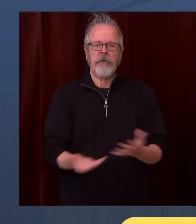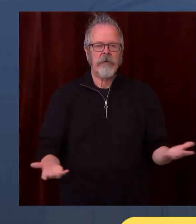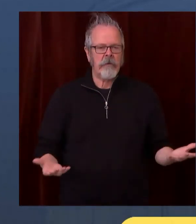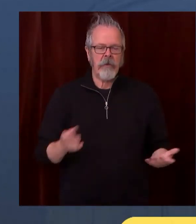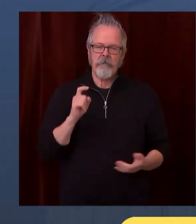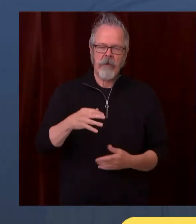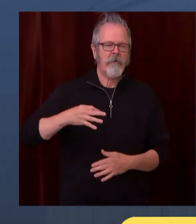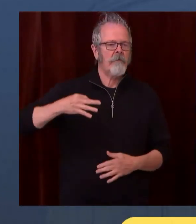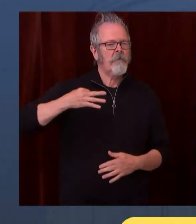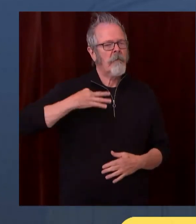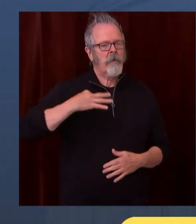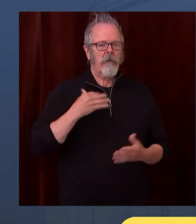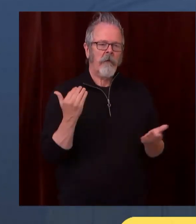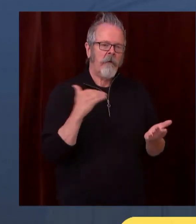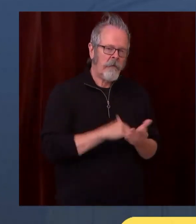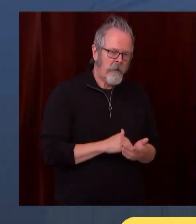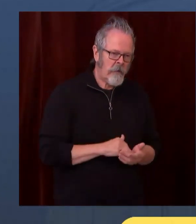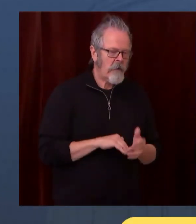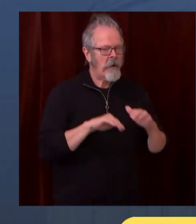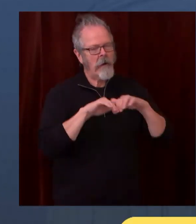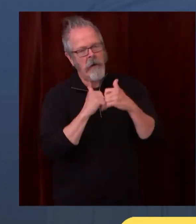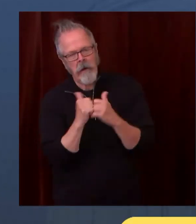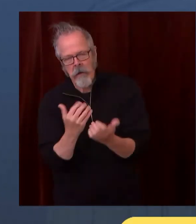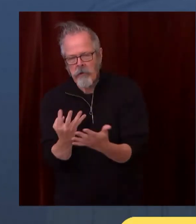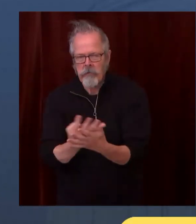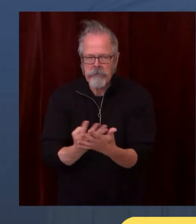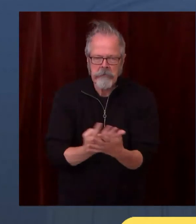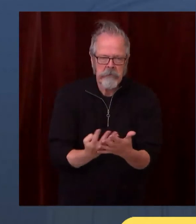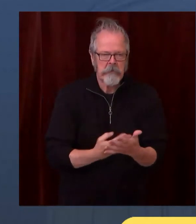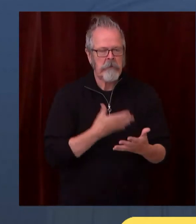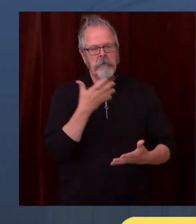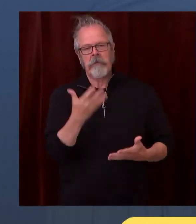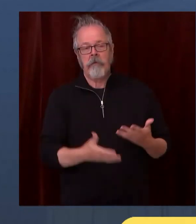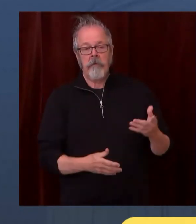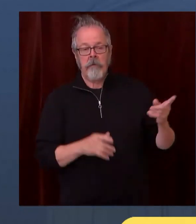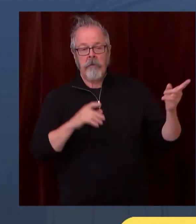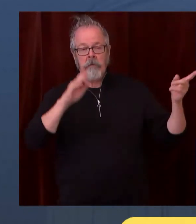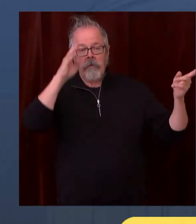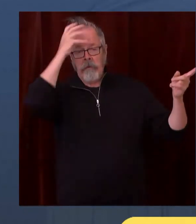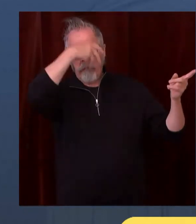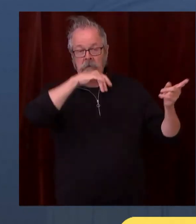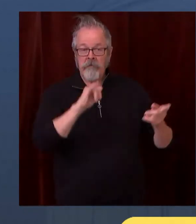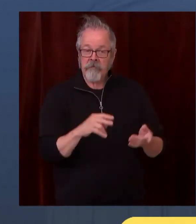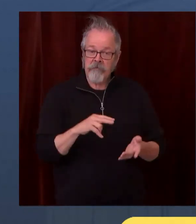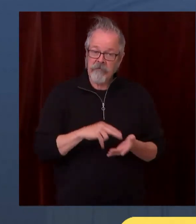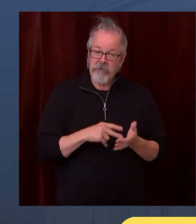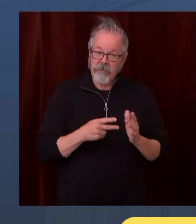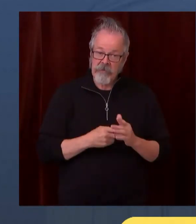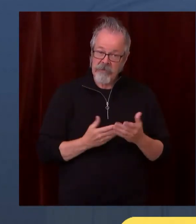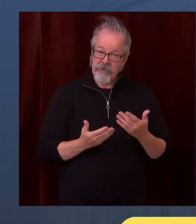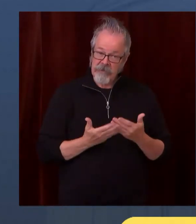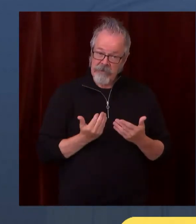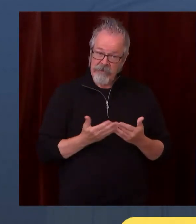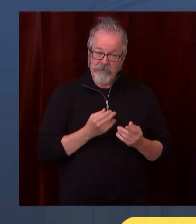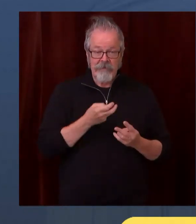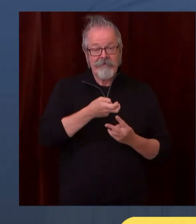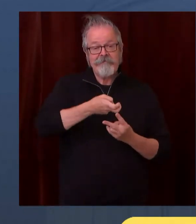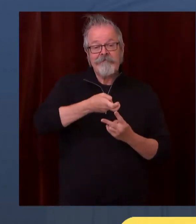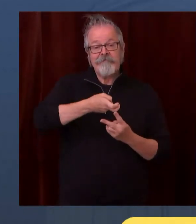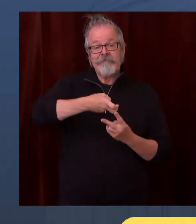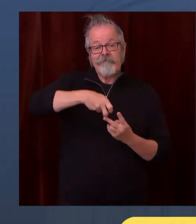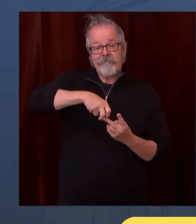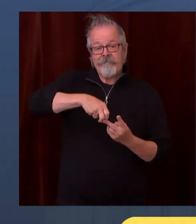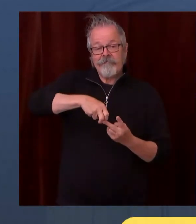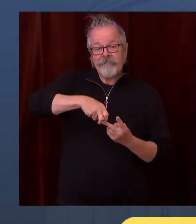better. Second, it's a first come, first serve arrangement for a discrete pot of money that is available in the